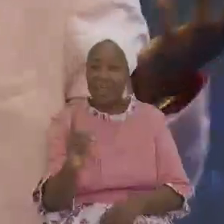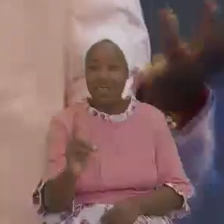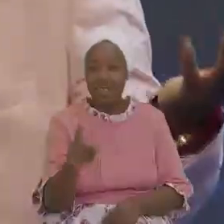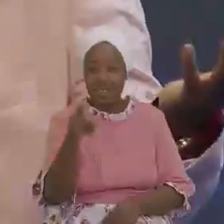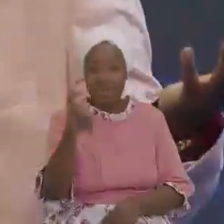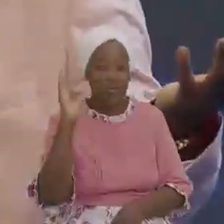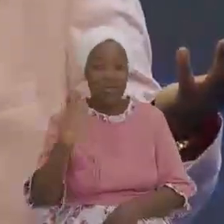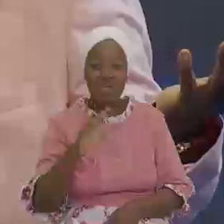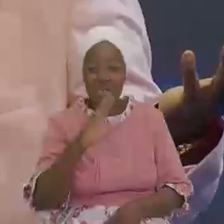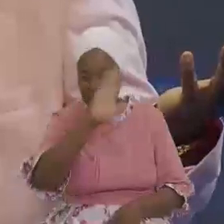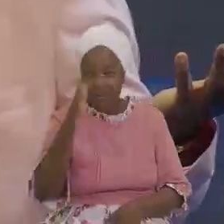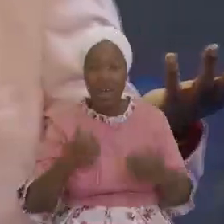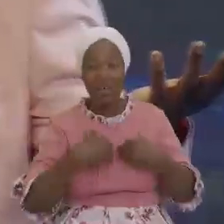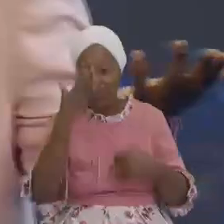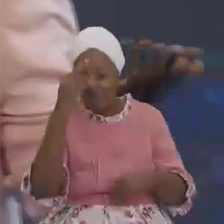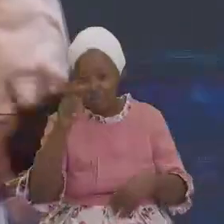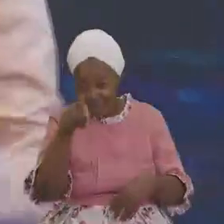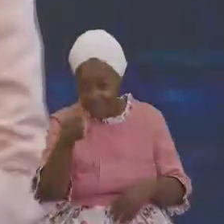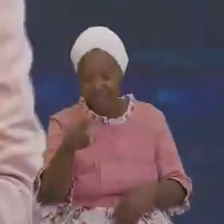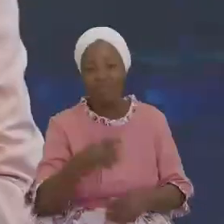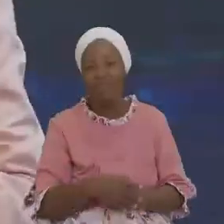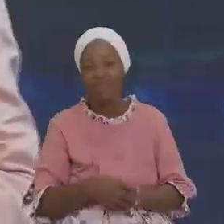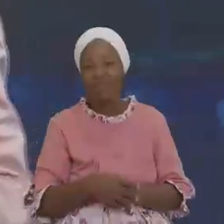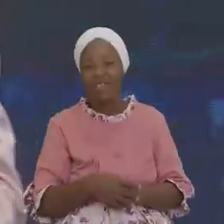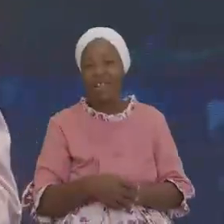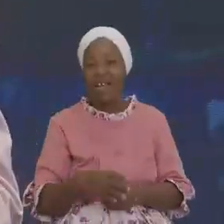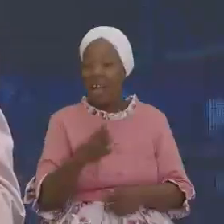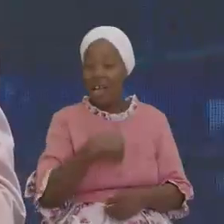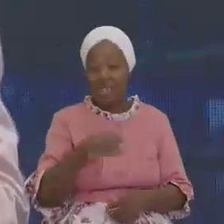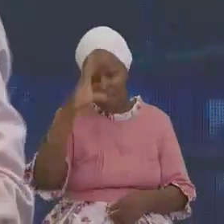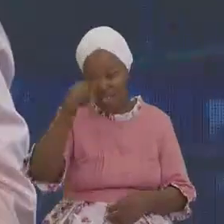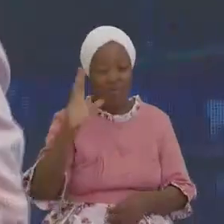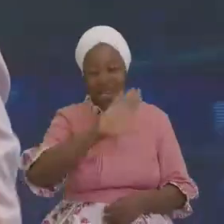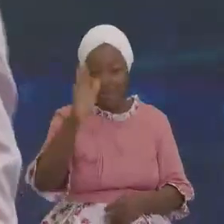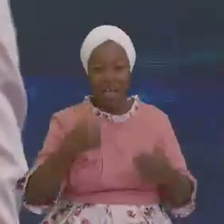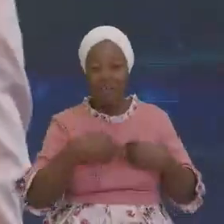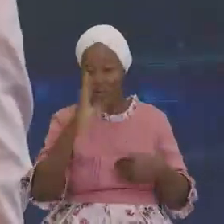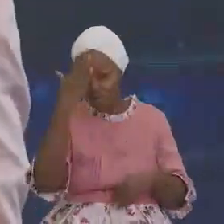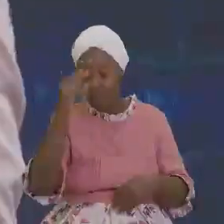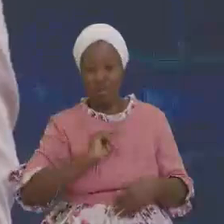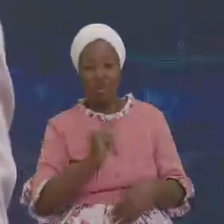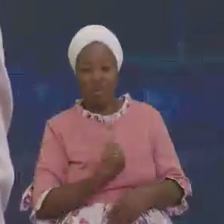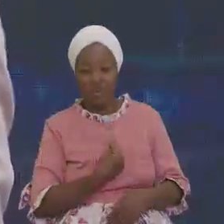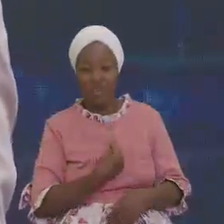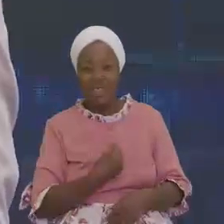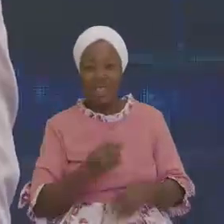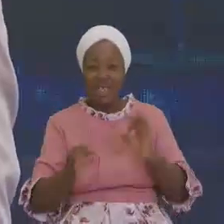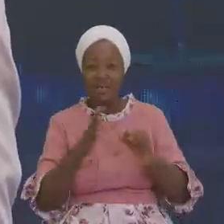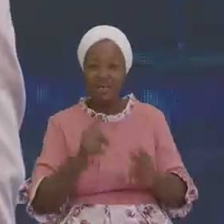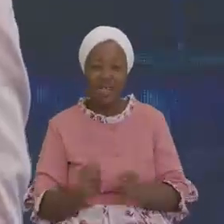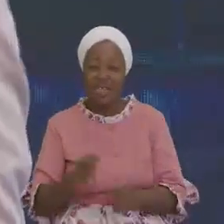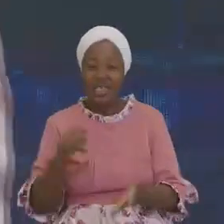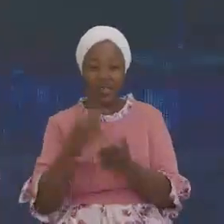have known me. I will never have known you. It's the transfer of that